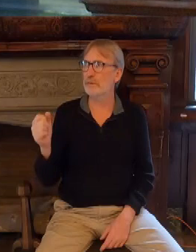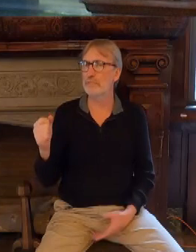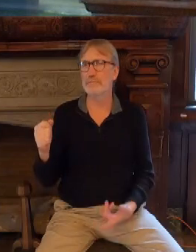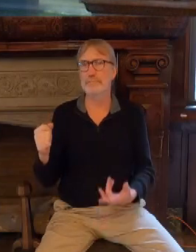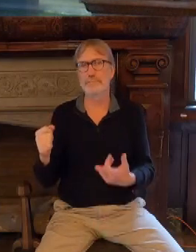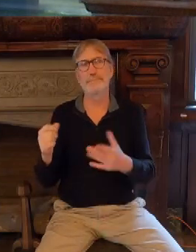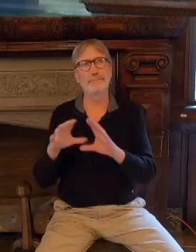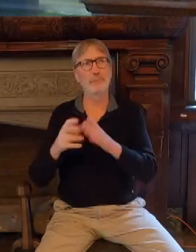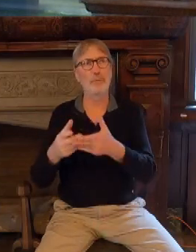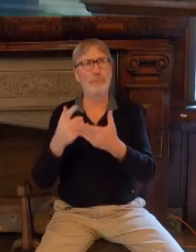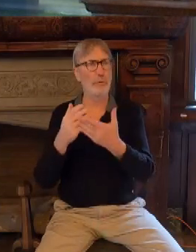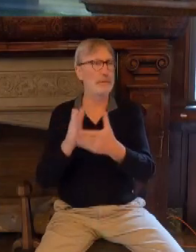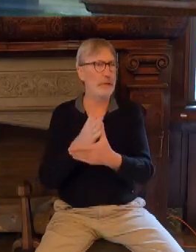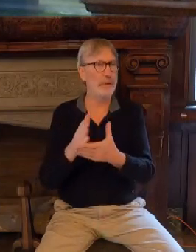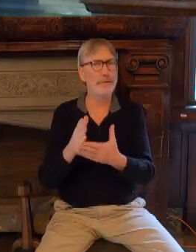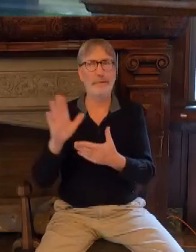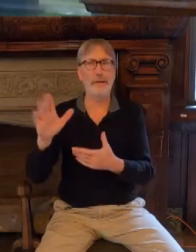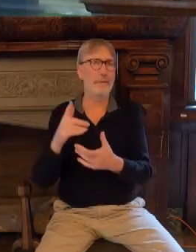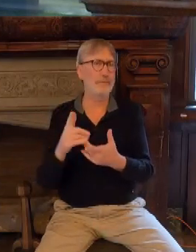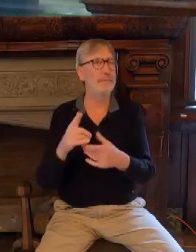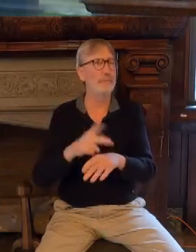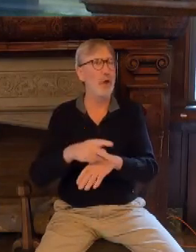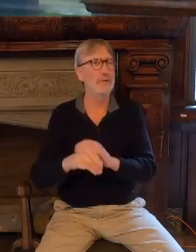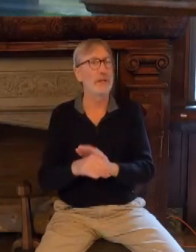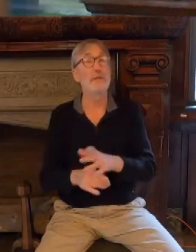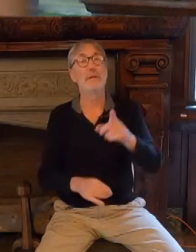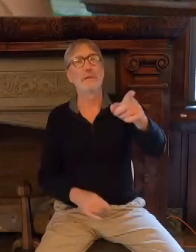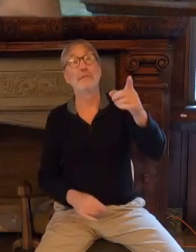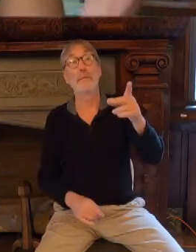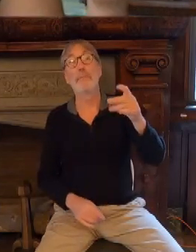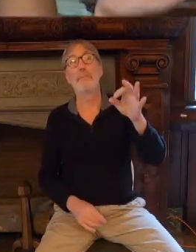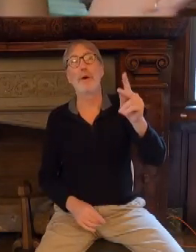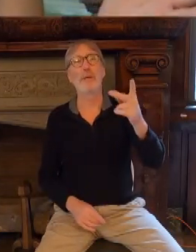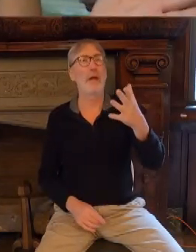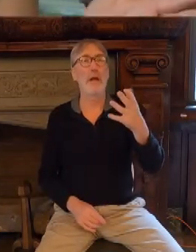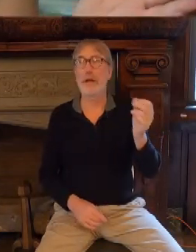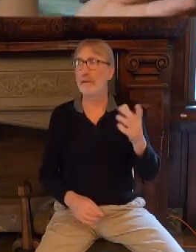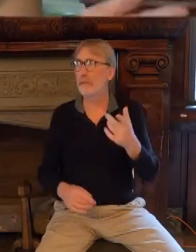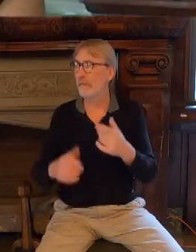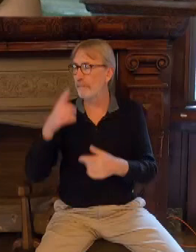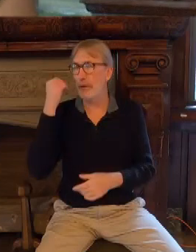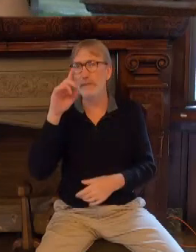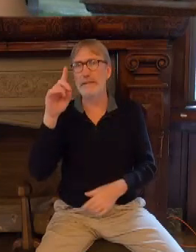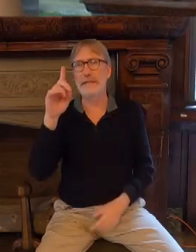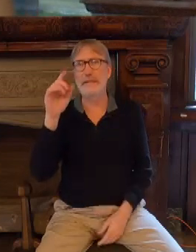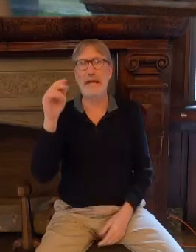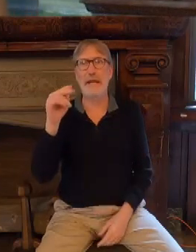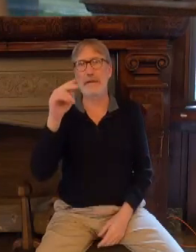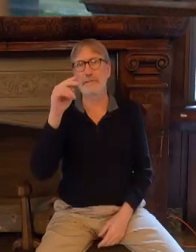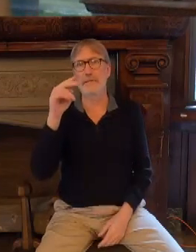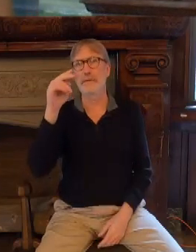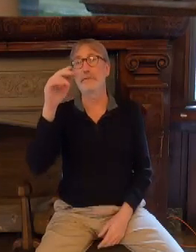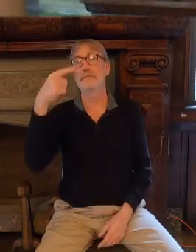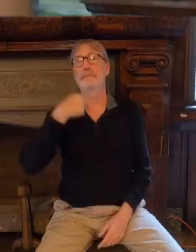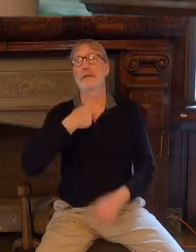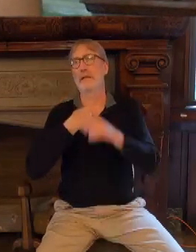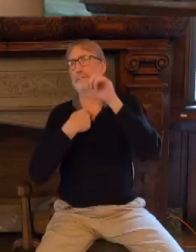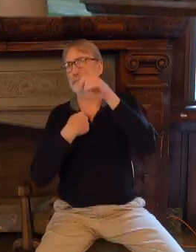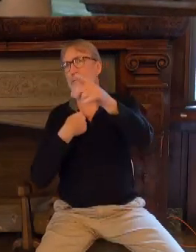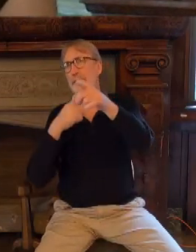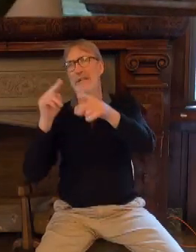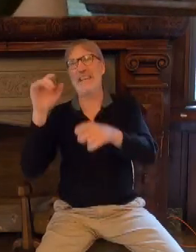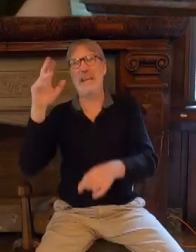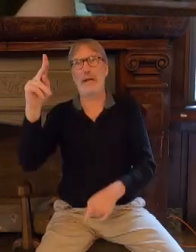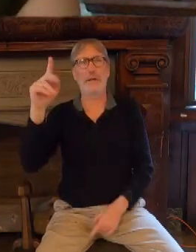for joining us to share about their work. I forgot to shout out earlier Daniel and Nick, who are always so